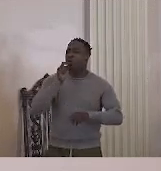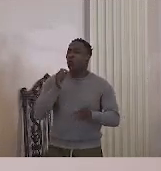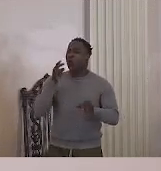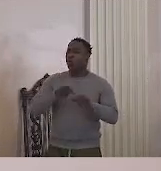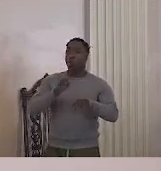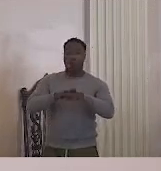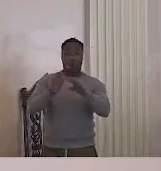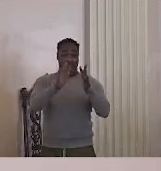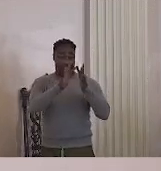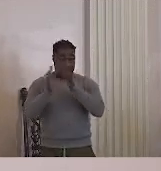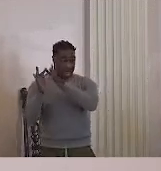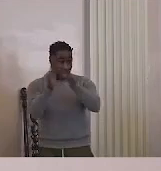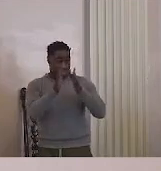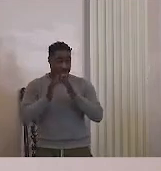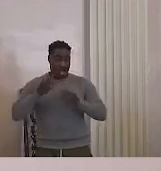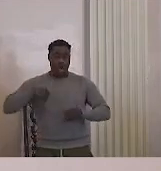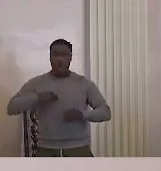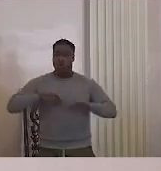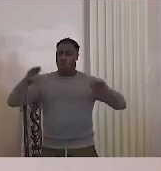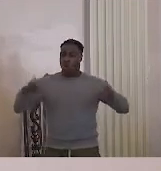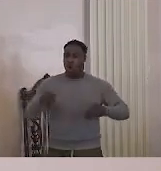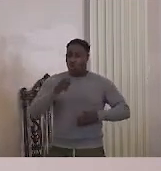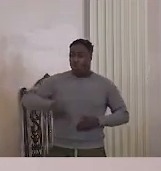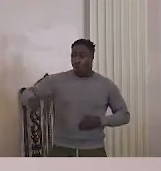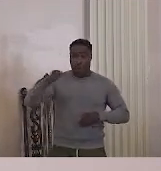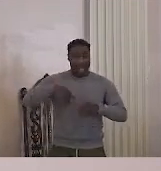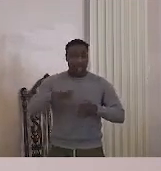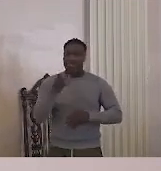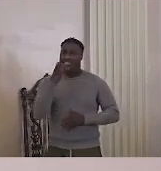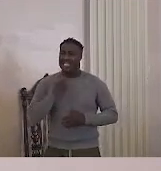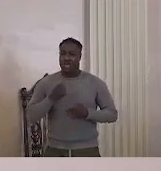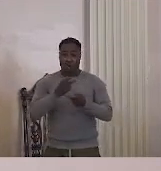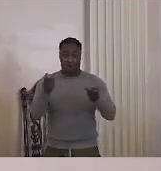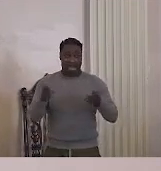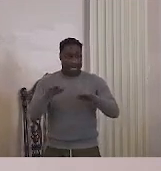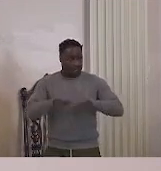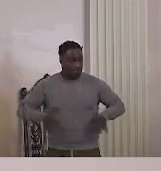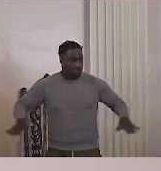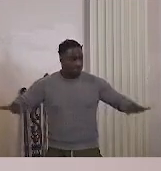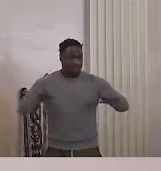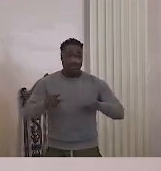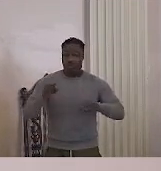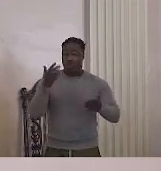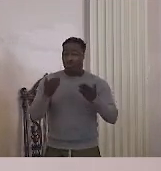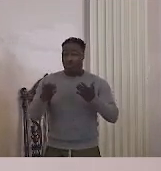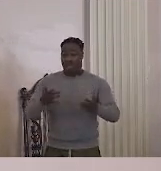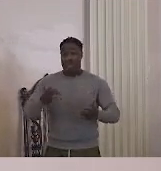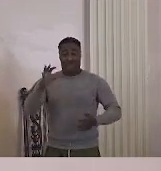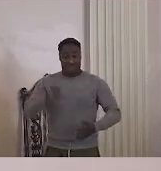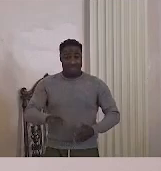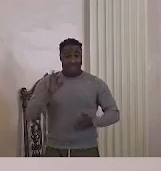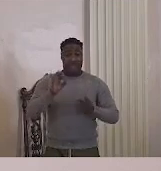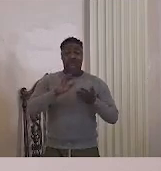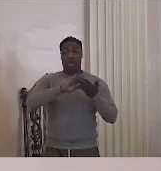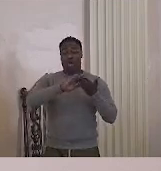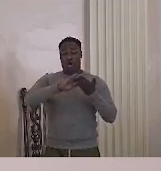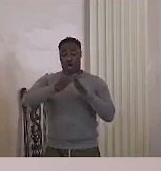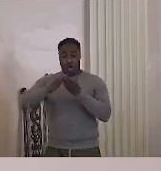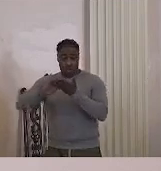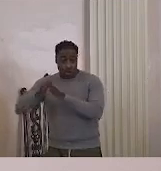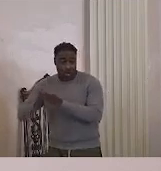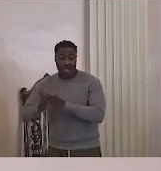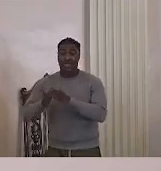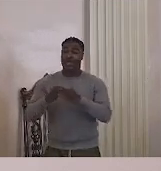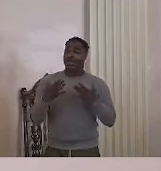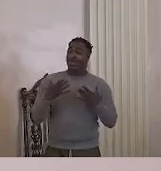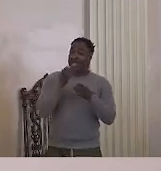us online, we welcome you into this sacred space where you may find community, refuge,